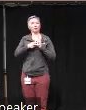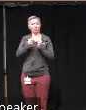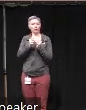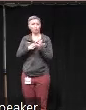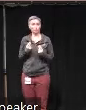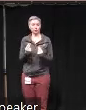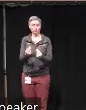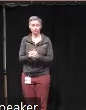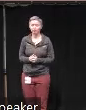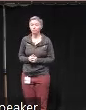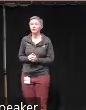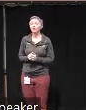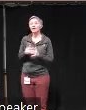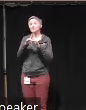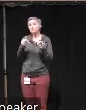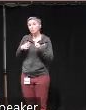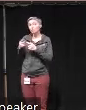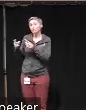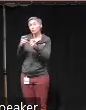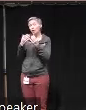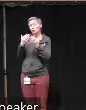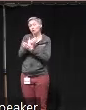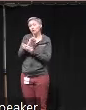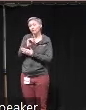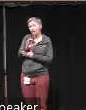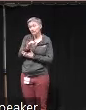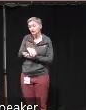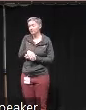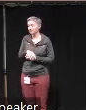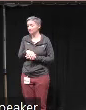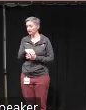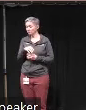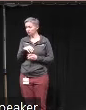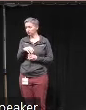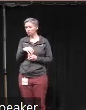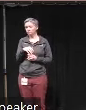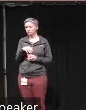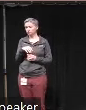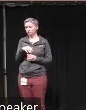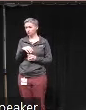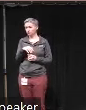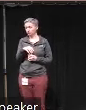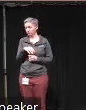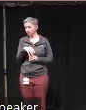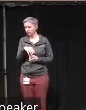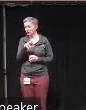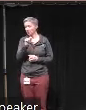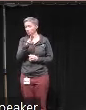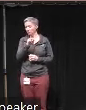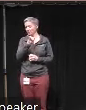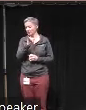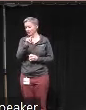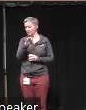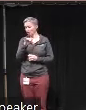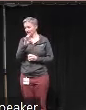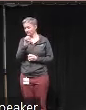as we recruited our new faculty area, Sheftel, and also Tracy Terrence, who has been also working in the areas of